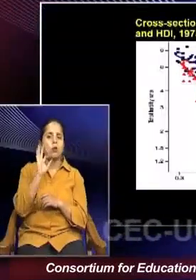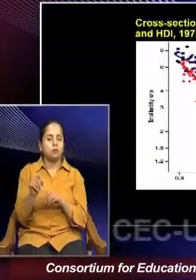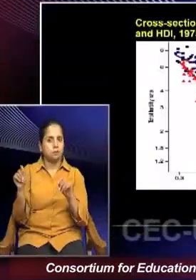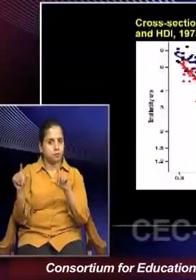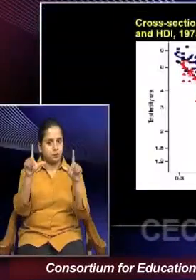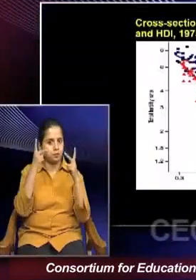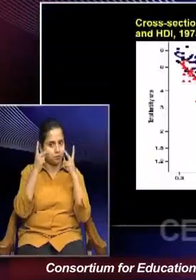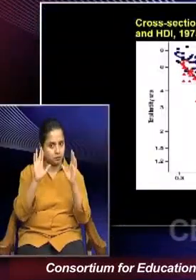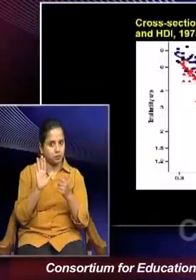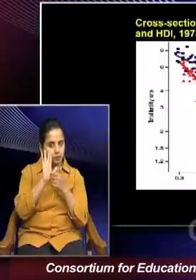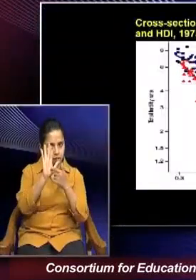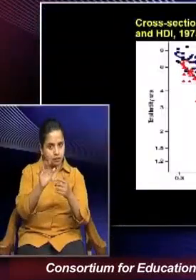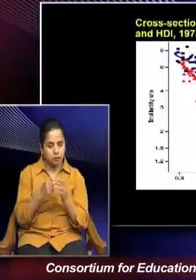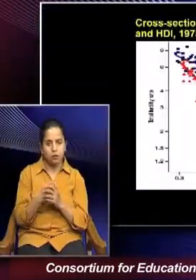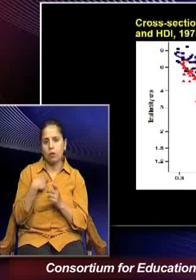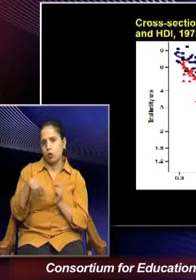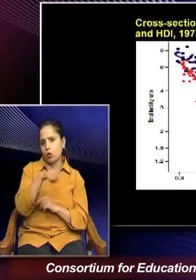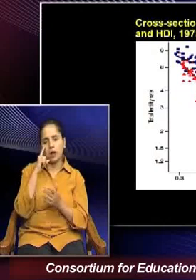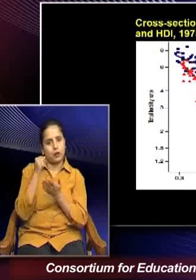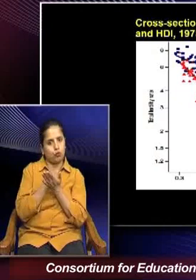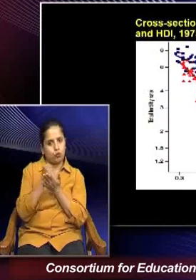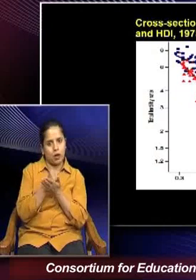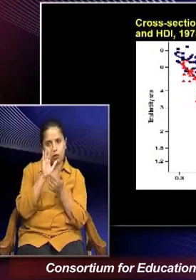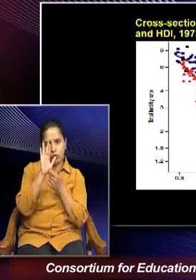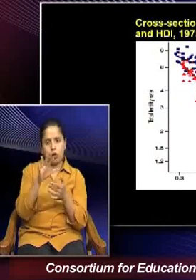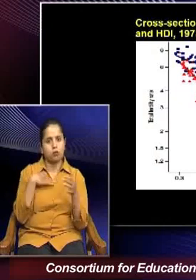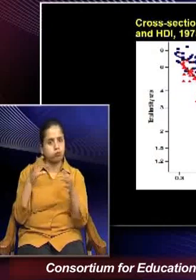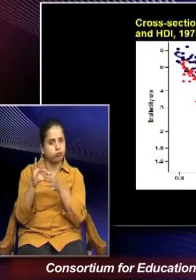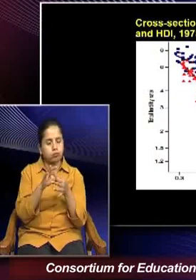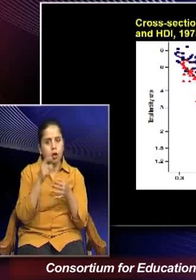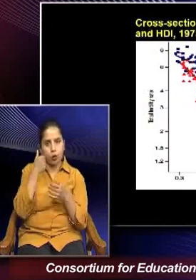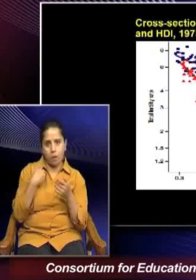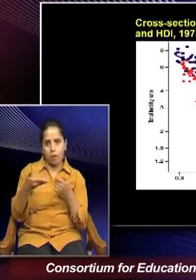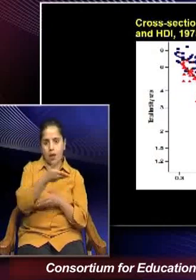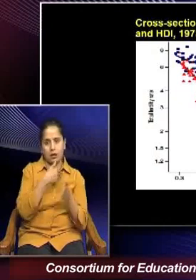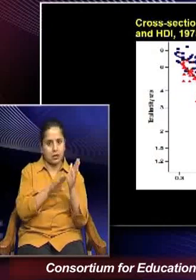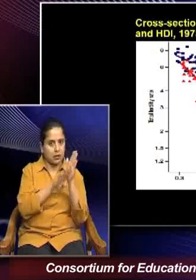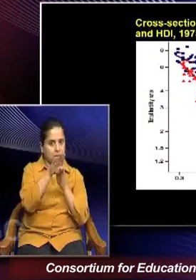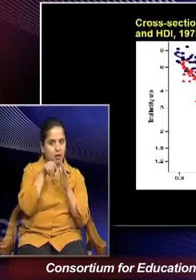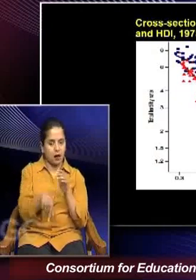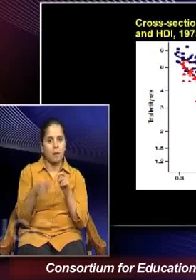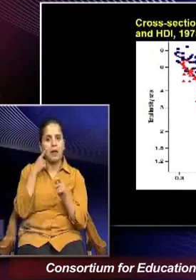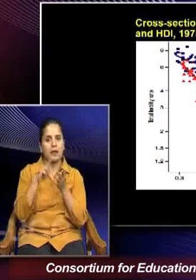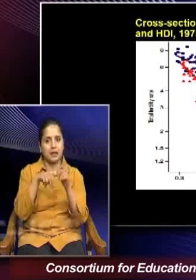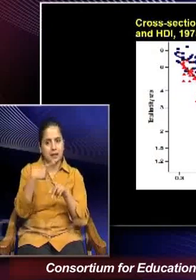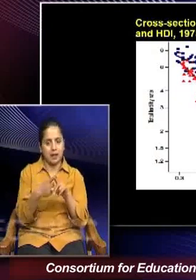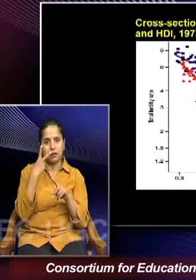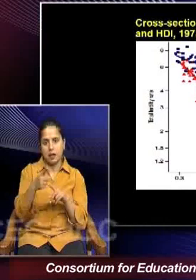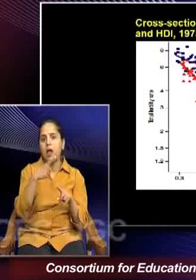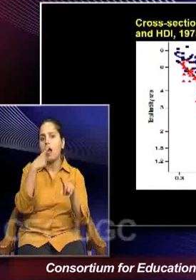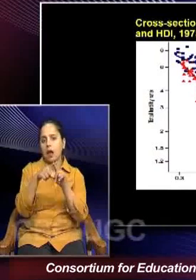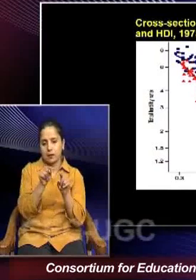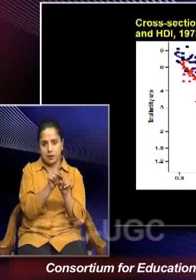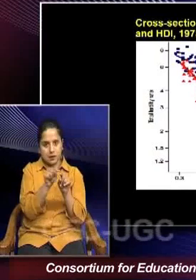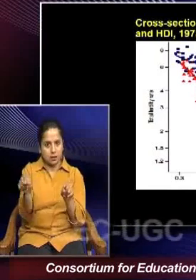where we try to show the association between the Human Development Index on the x-axis and the